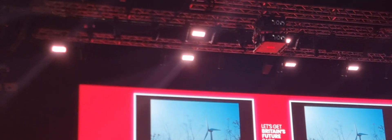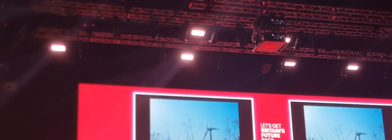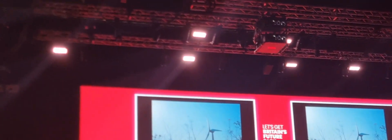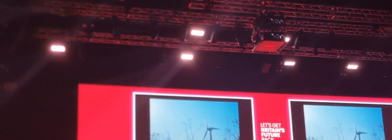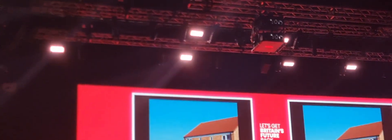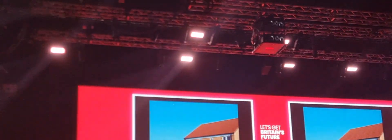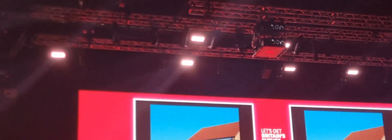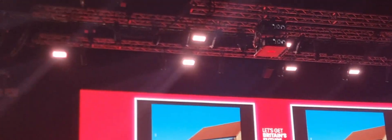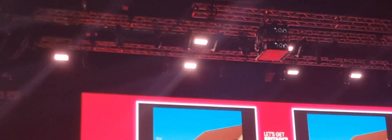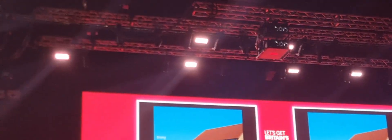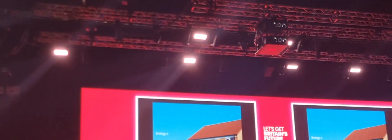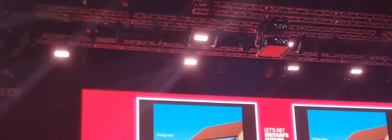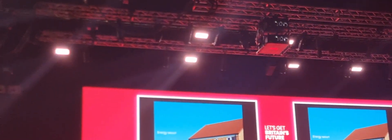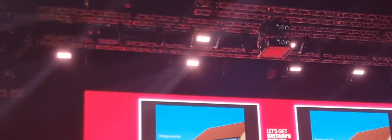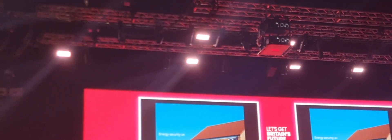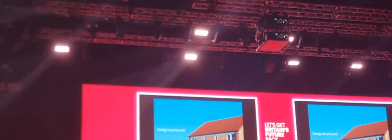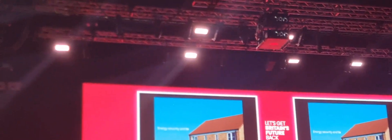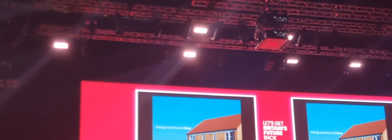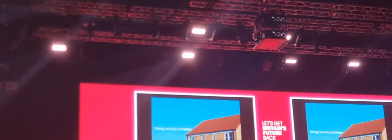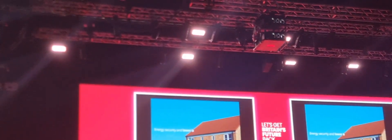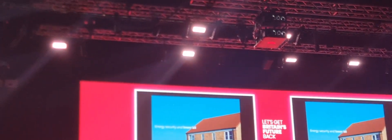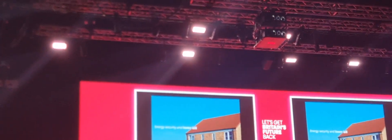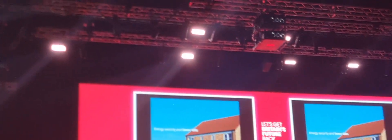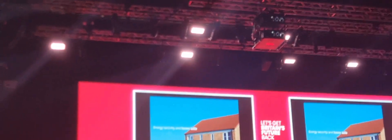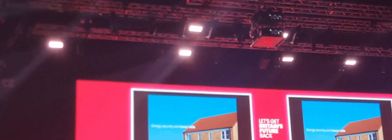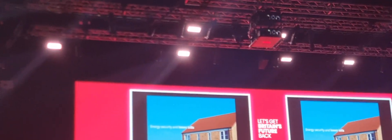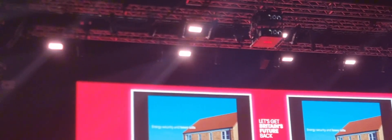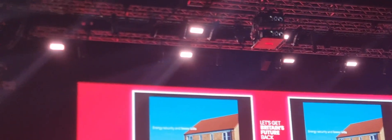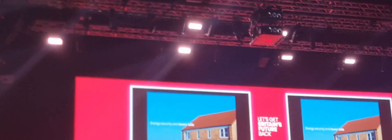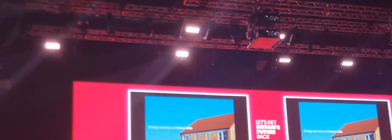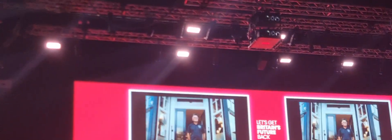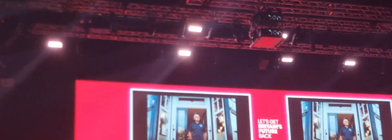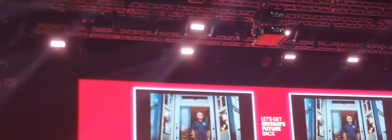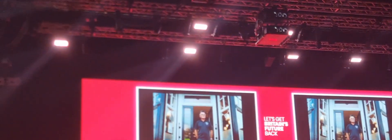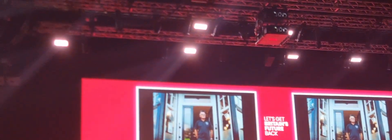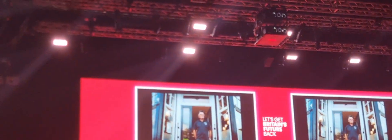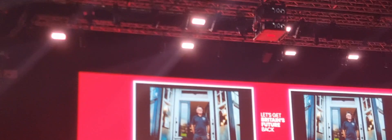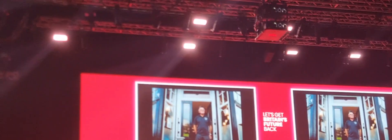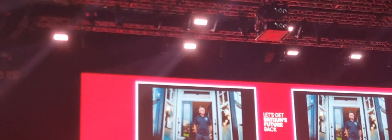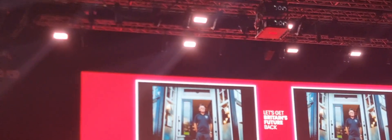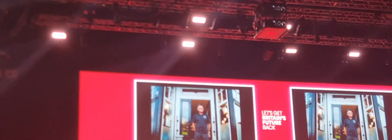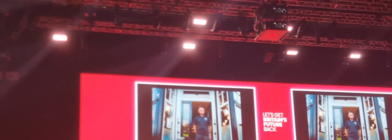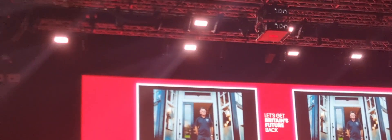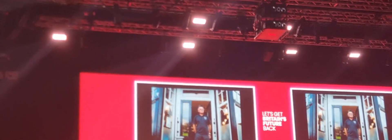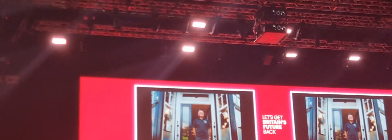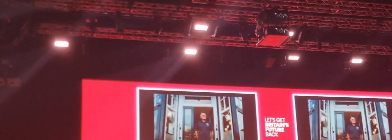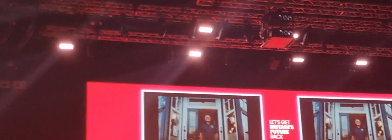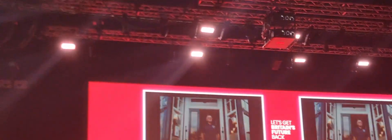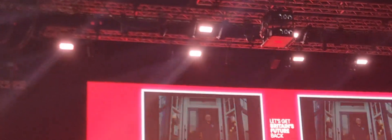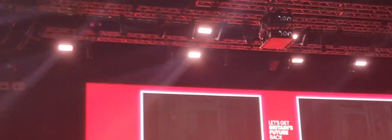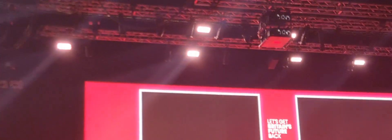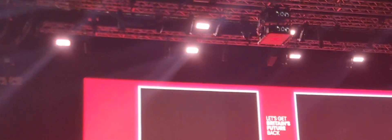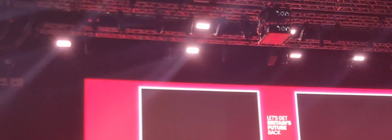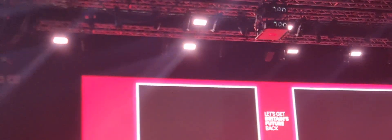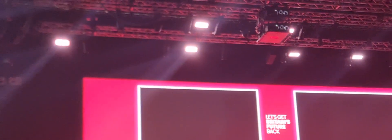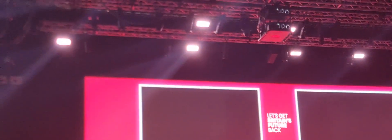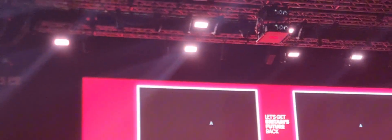Energy, meaning energy security and lower bills, making families and businesses better